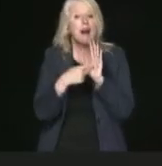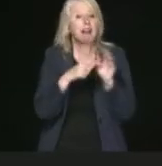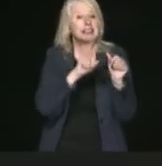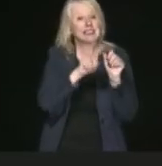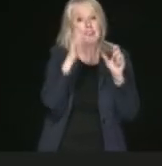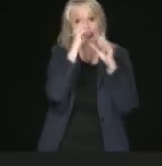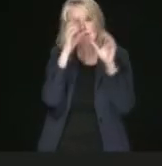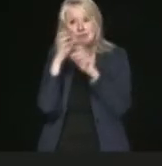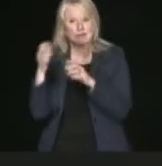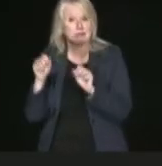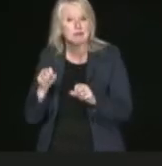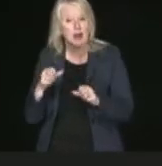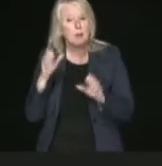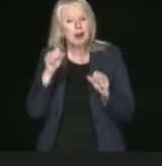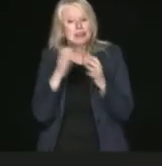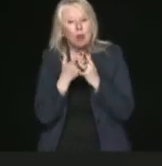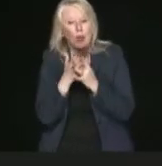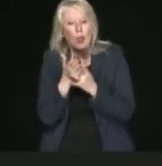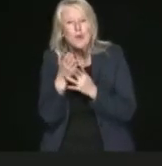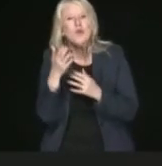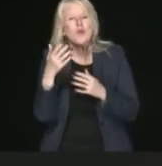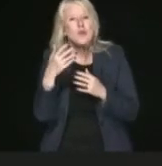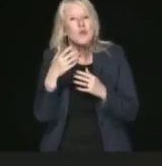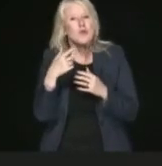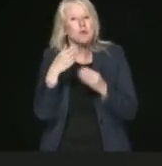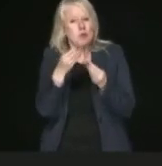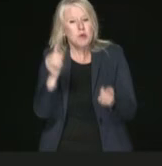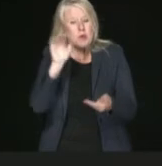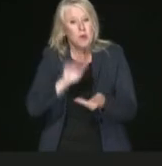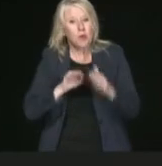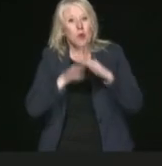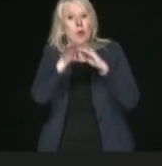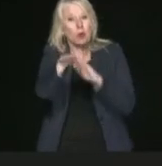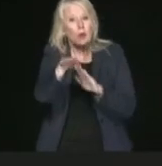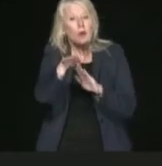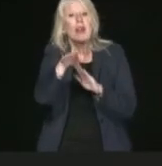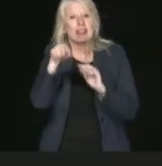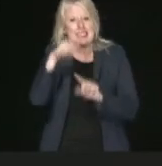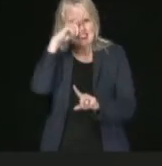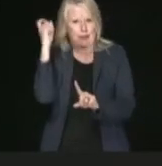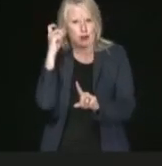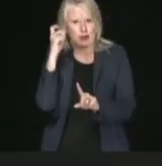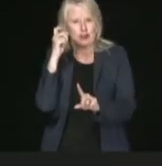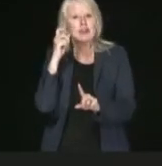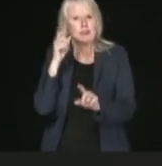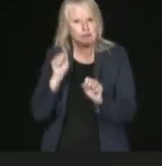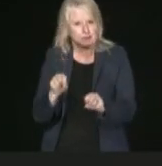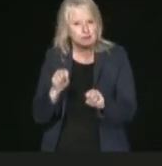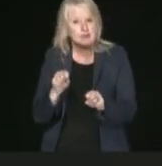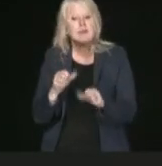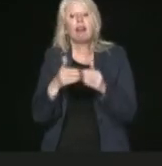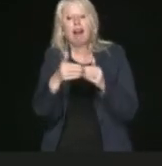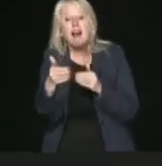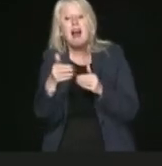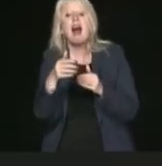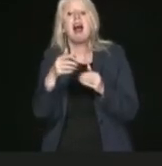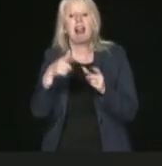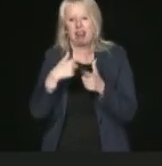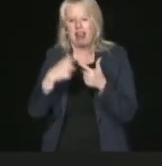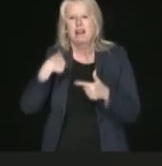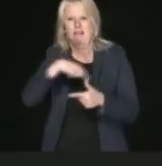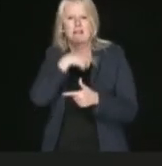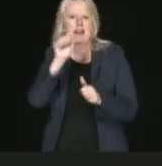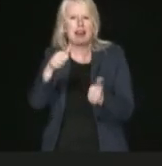that we will be able to be out of that wave this summer. And at that point, we will be able